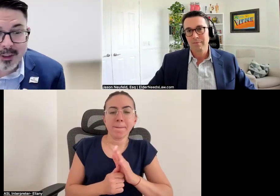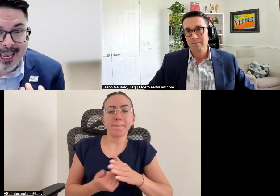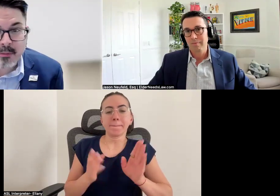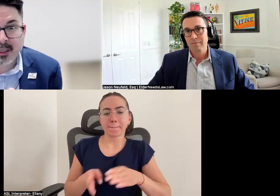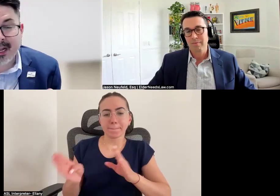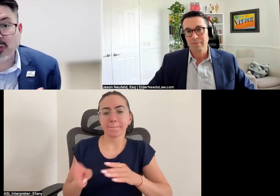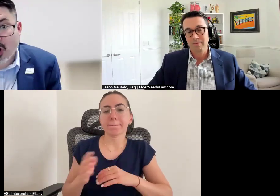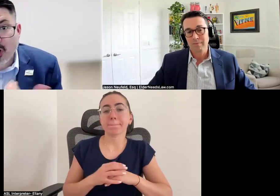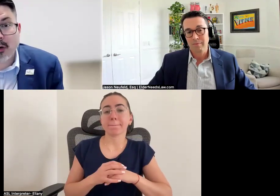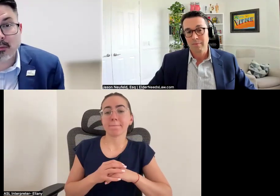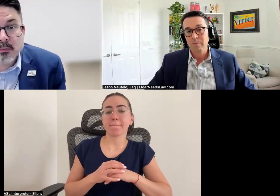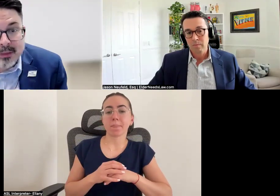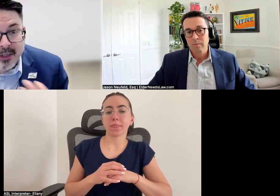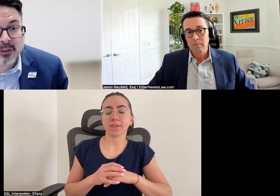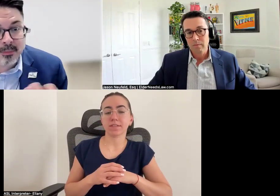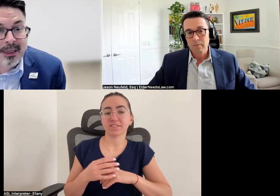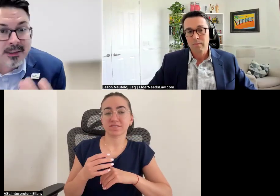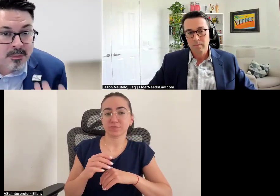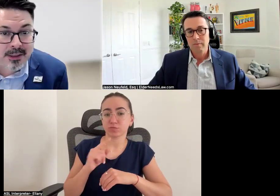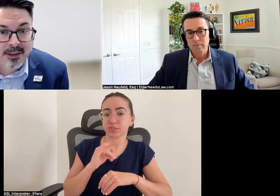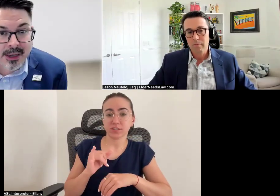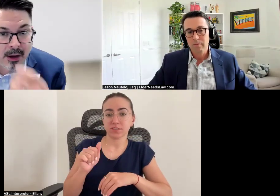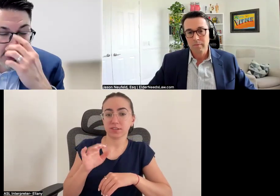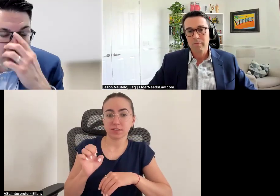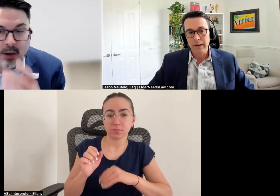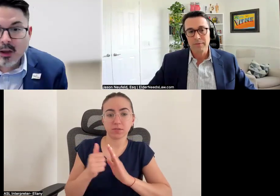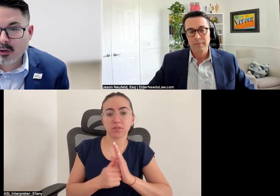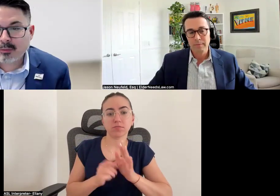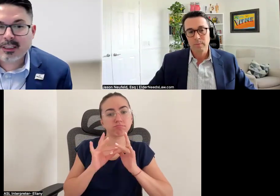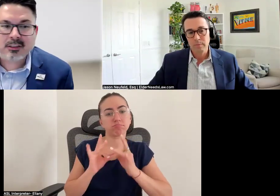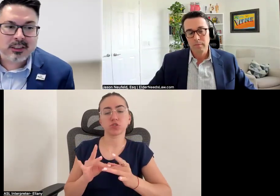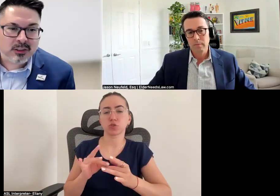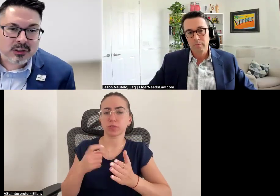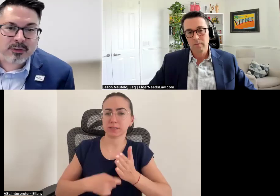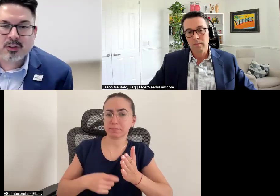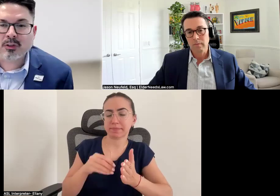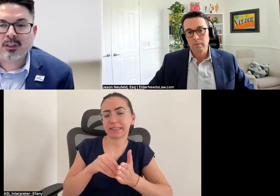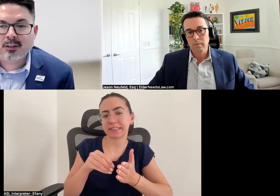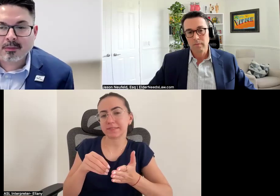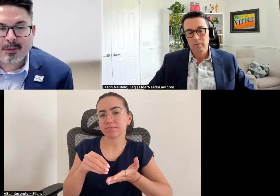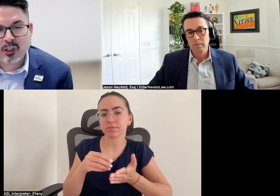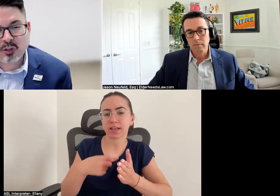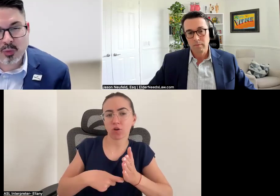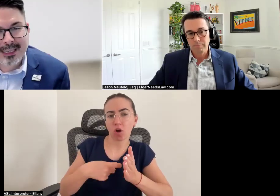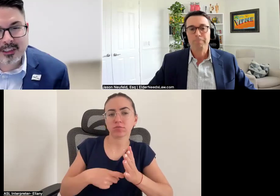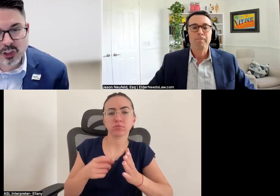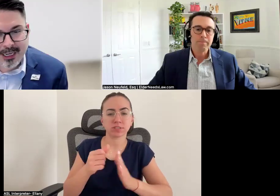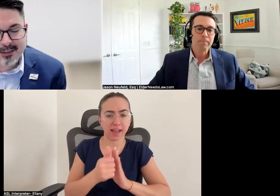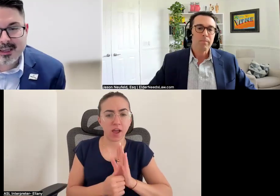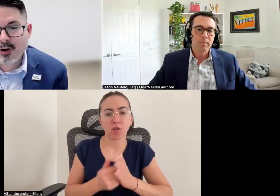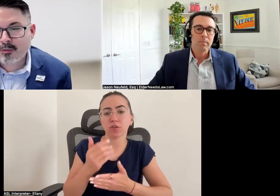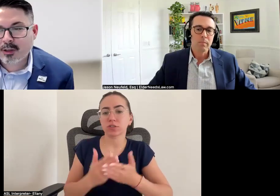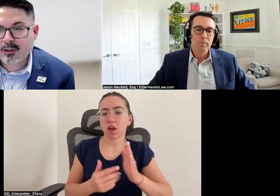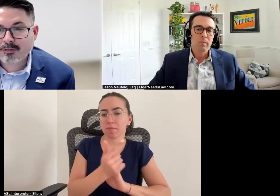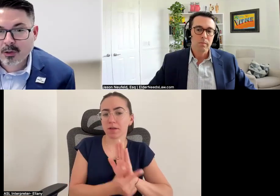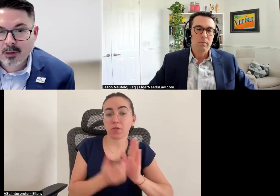is really ABLE accounts are geared to be an expense account. Now, there's some legislation in the future to maybe tweak and change